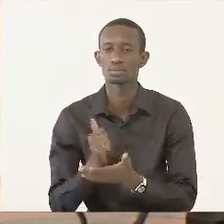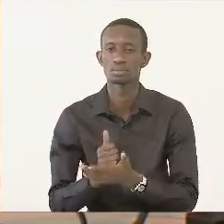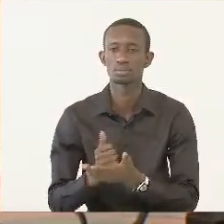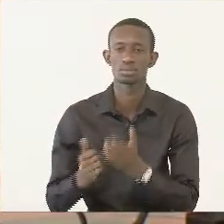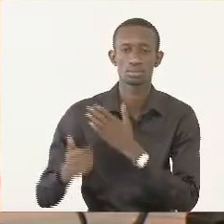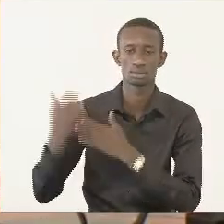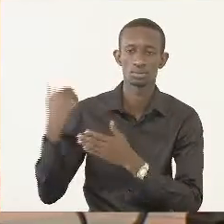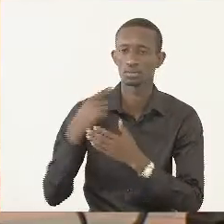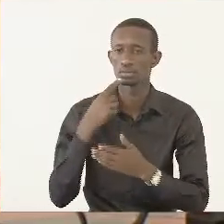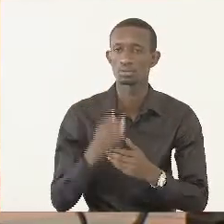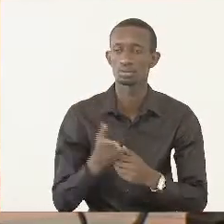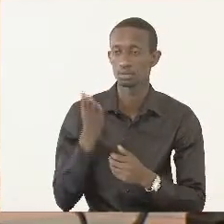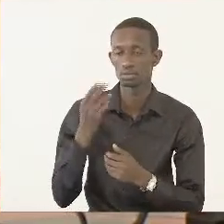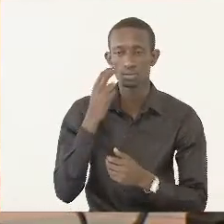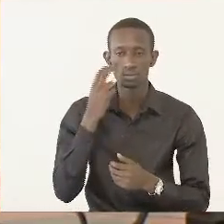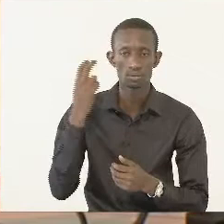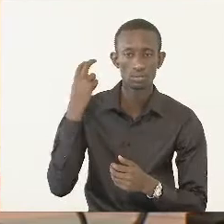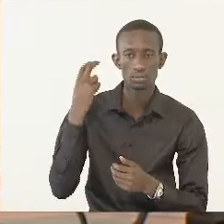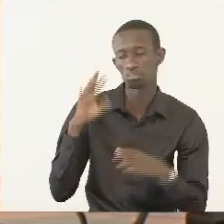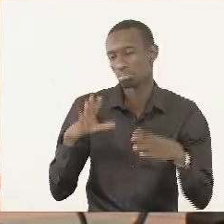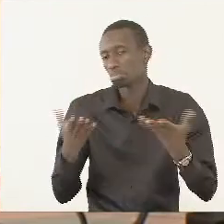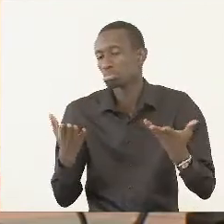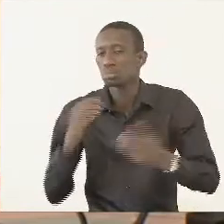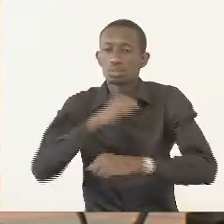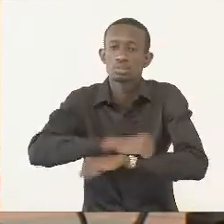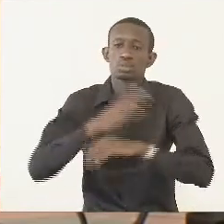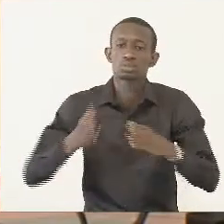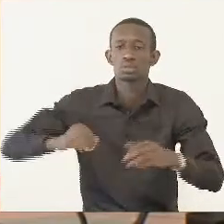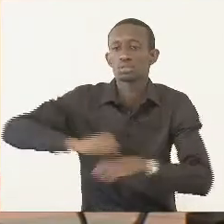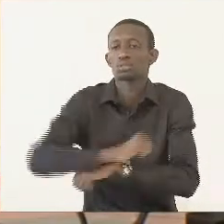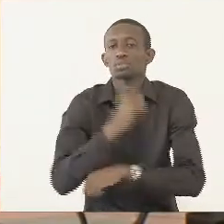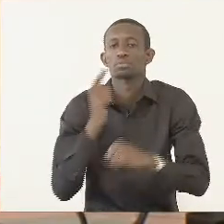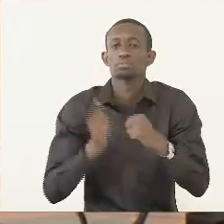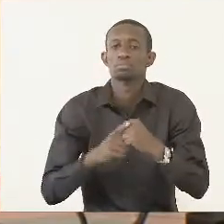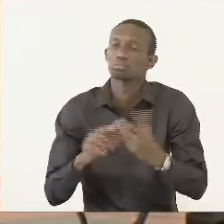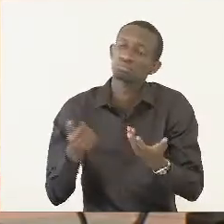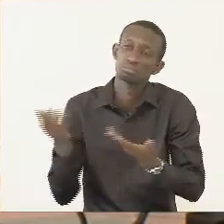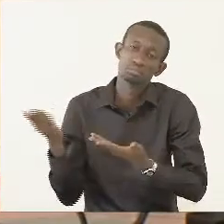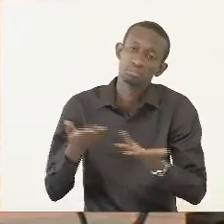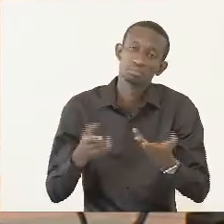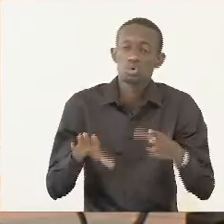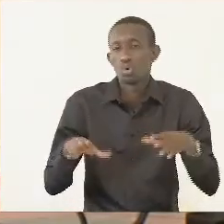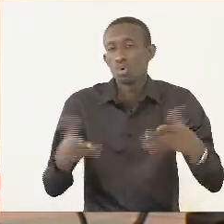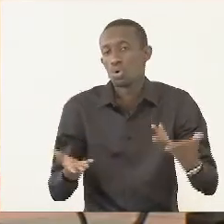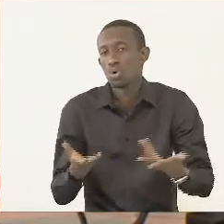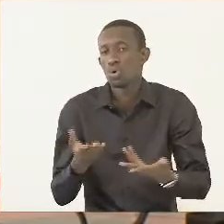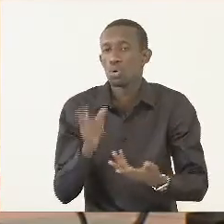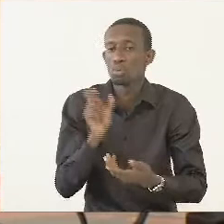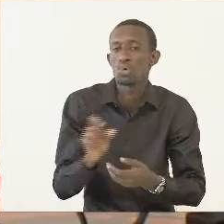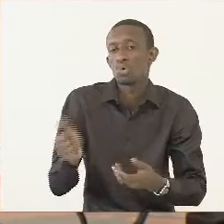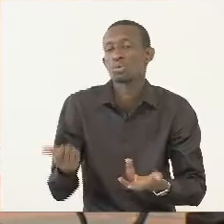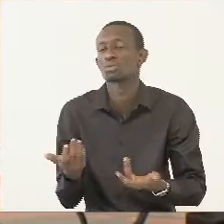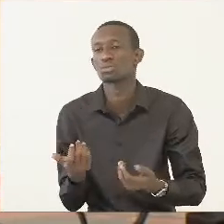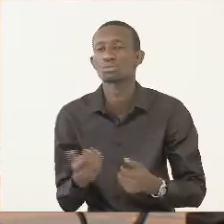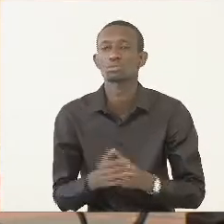review, even you, the Senior Sixes, or any one person back home that could have interacted with